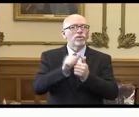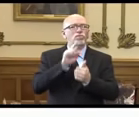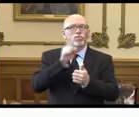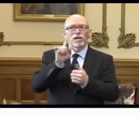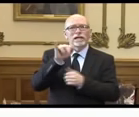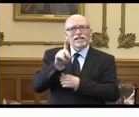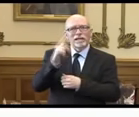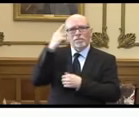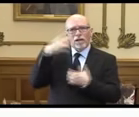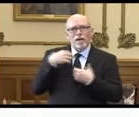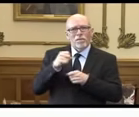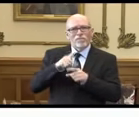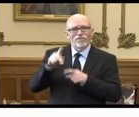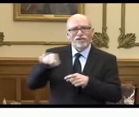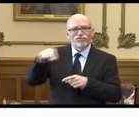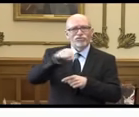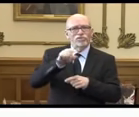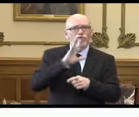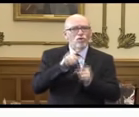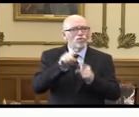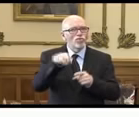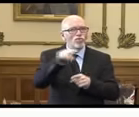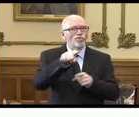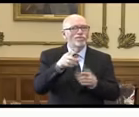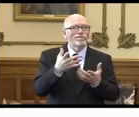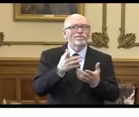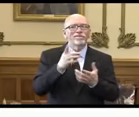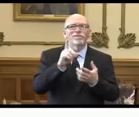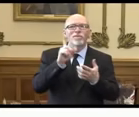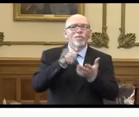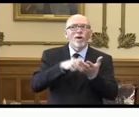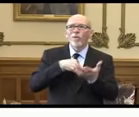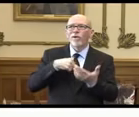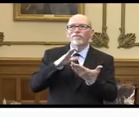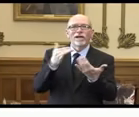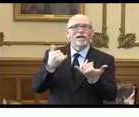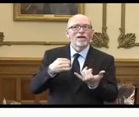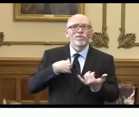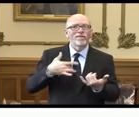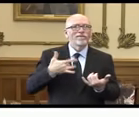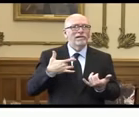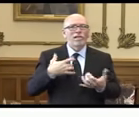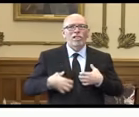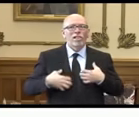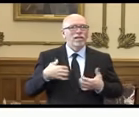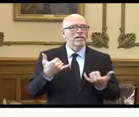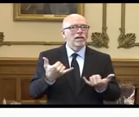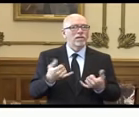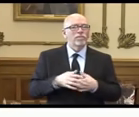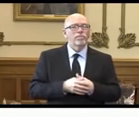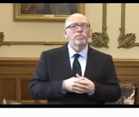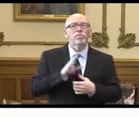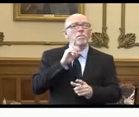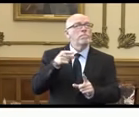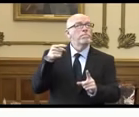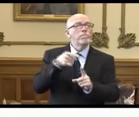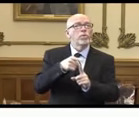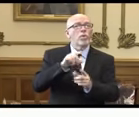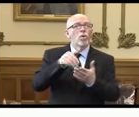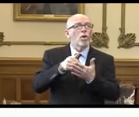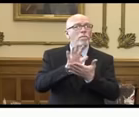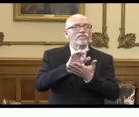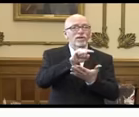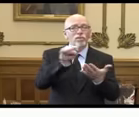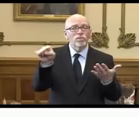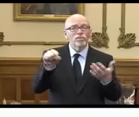health professionals speaking right to you as Hoosiers about what we're all facing and feeling. The main points of almost all of these videos from